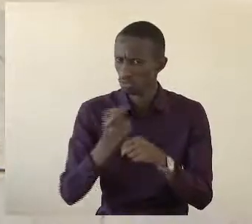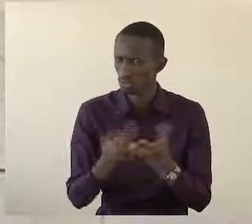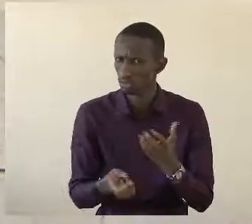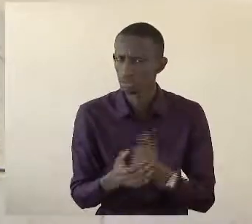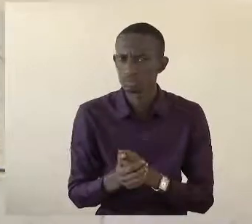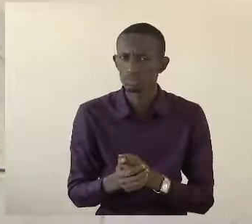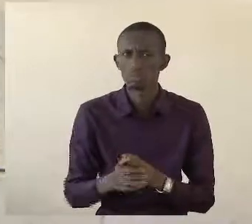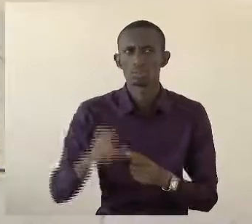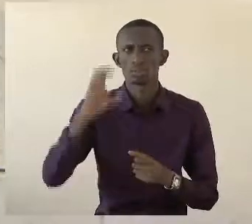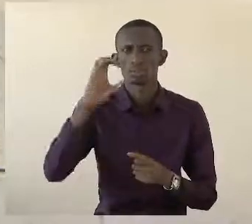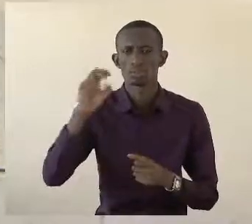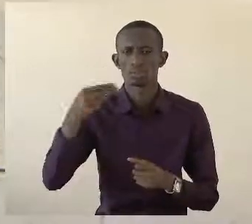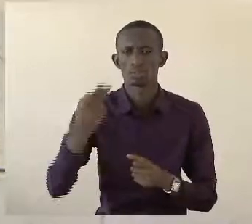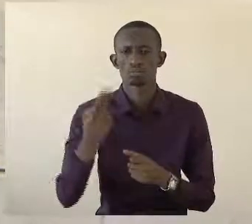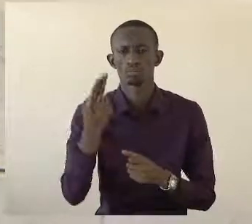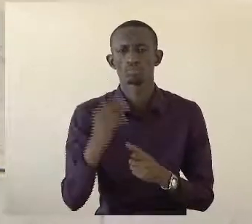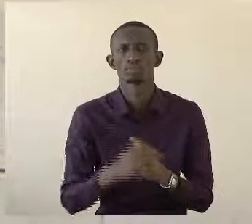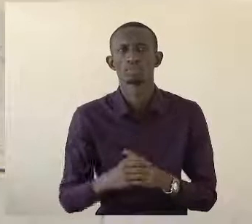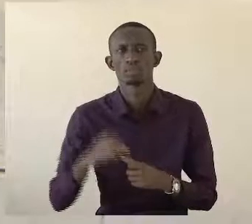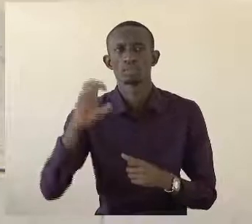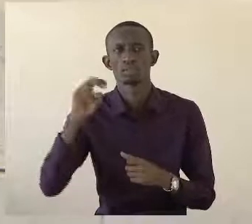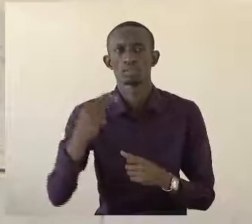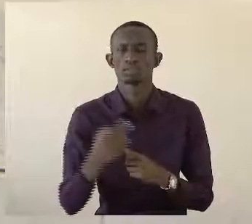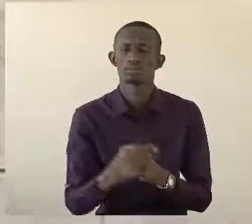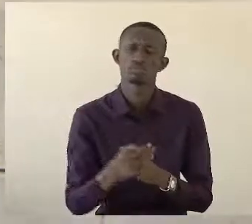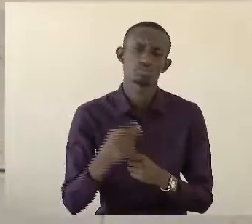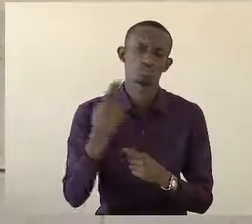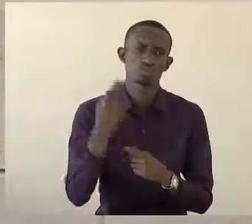CH2OH. And we want to produce